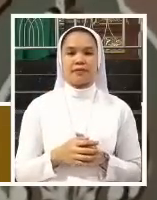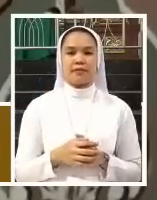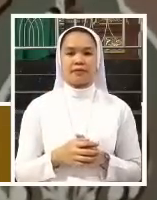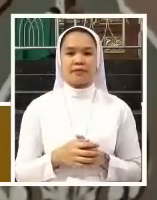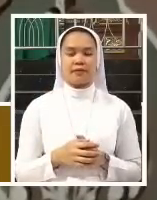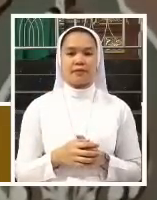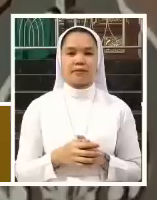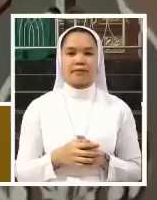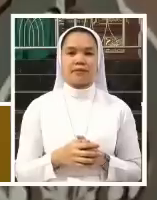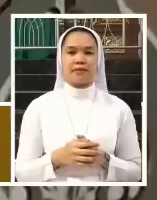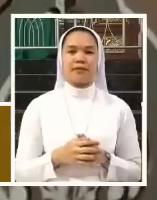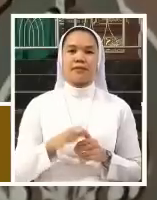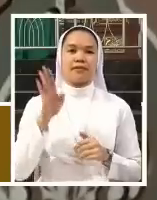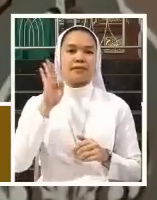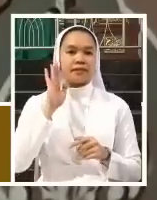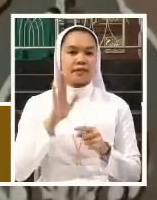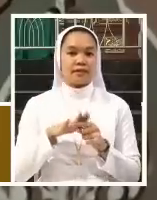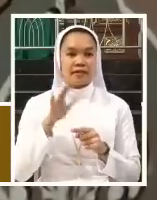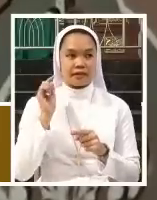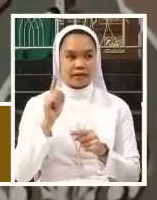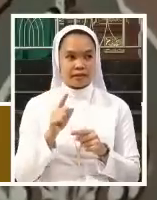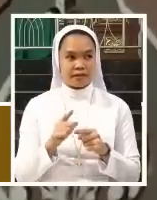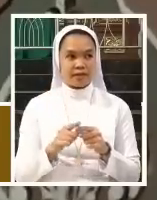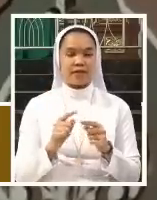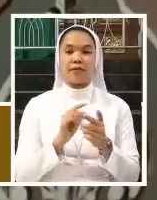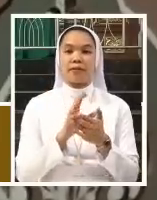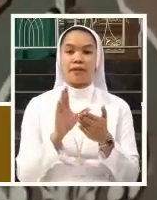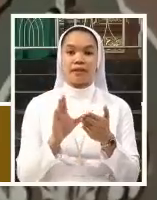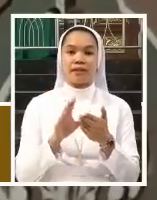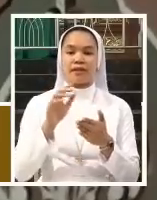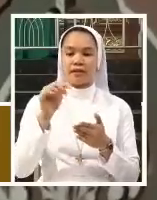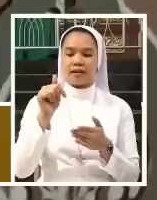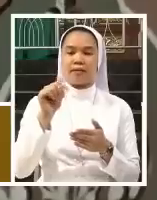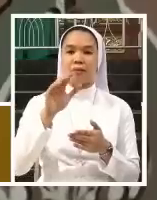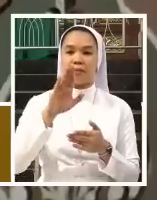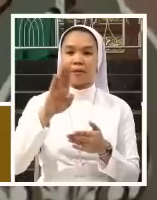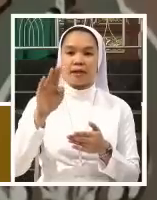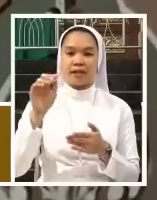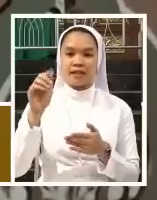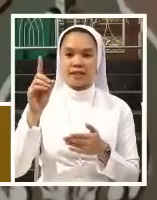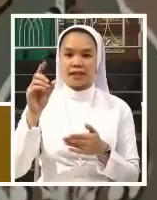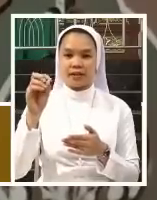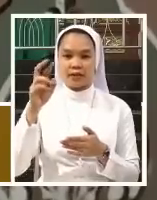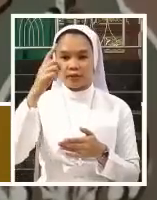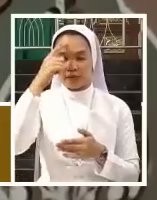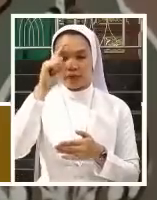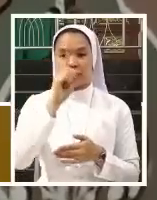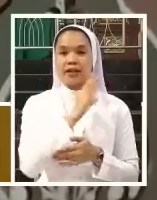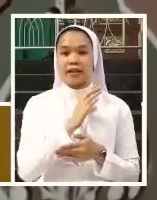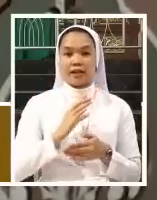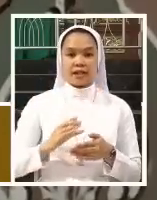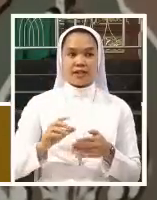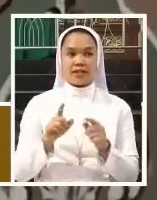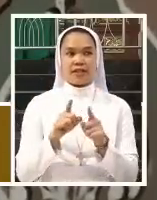Mga tugang, what constitute an ambassador for Christ as